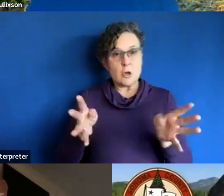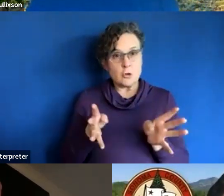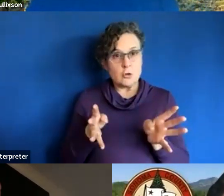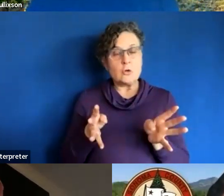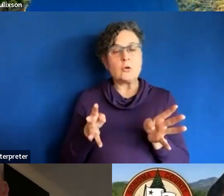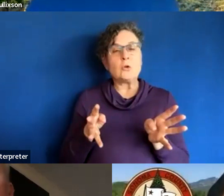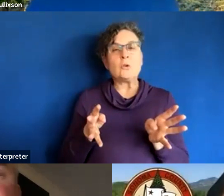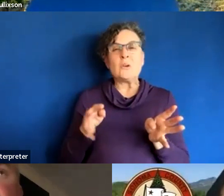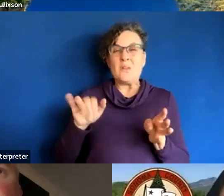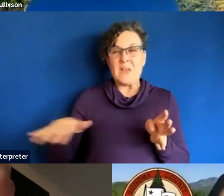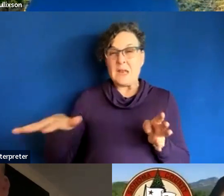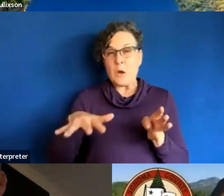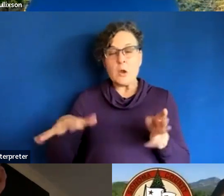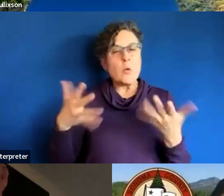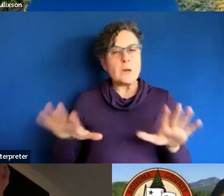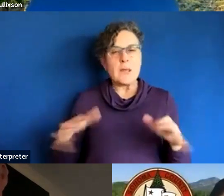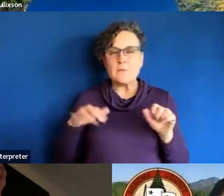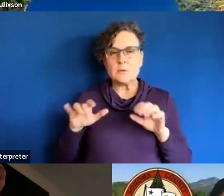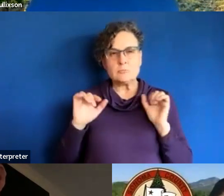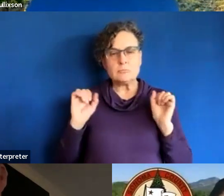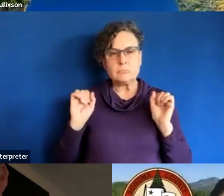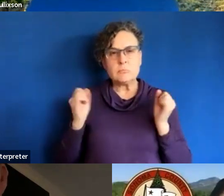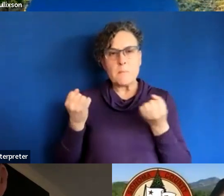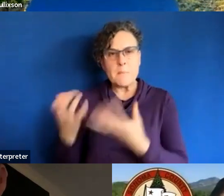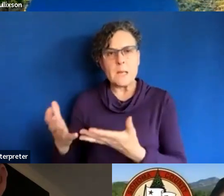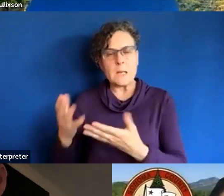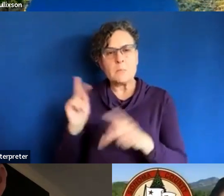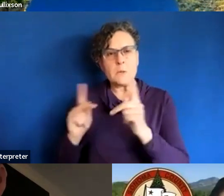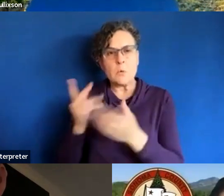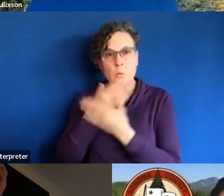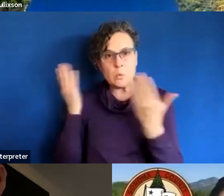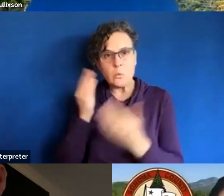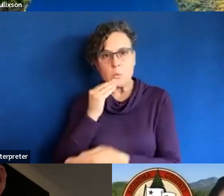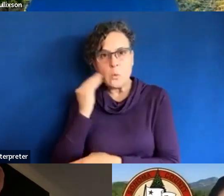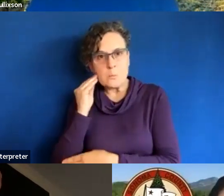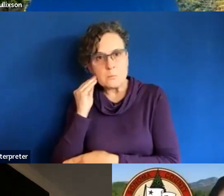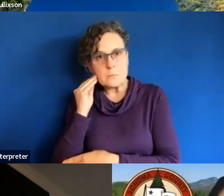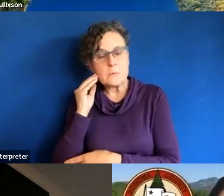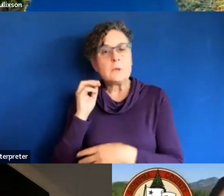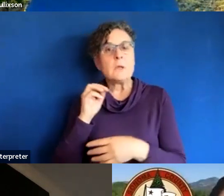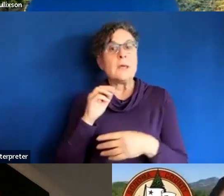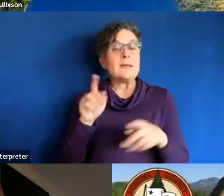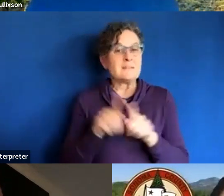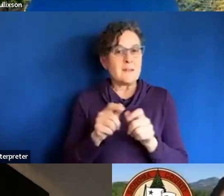encampments along the streets in the neighborhoods pretty close to the county already. And